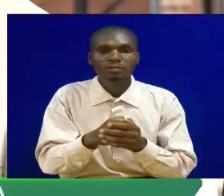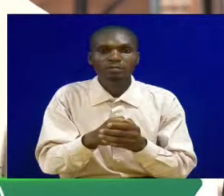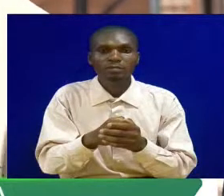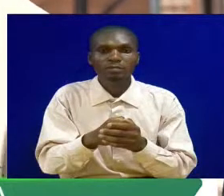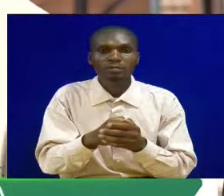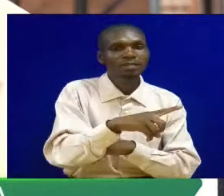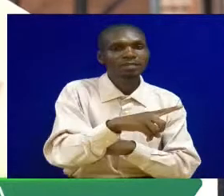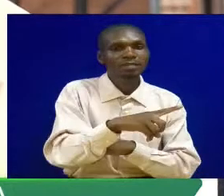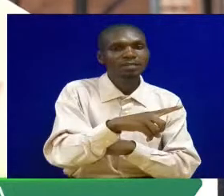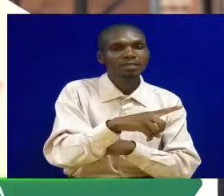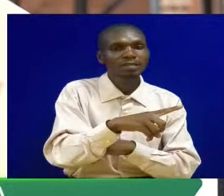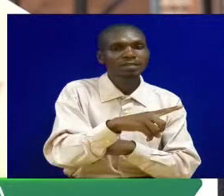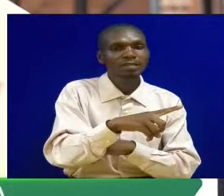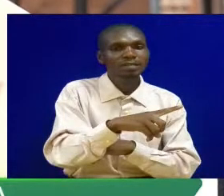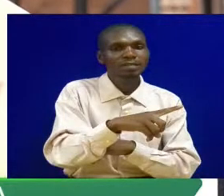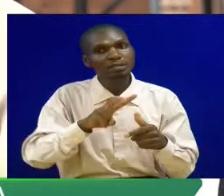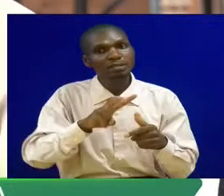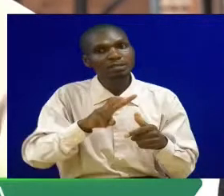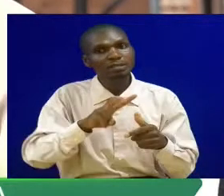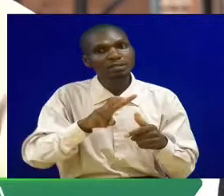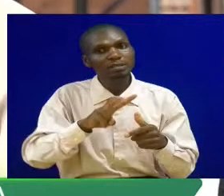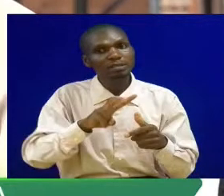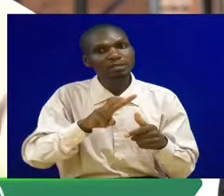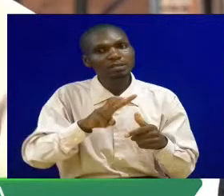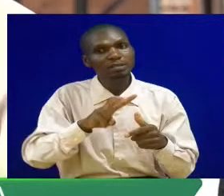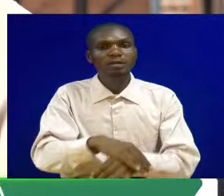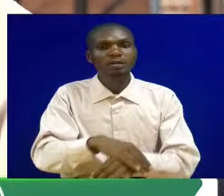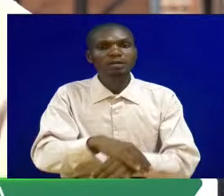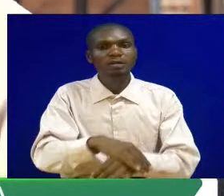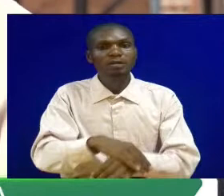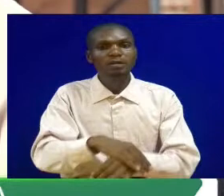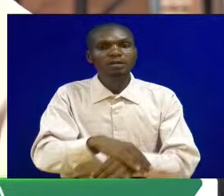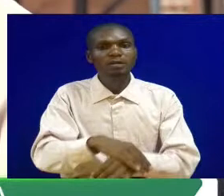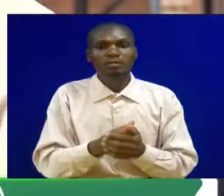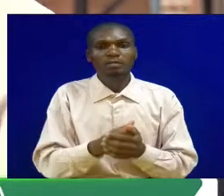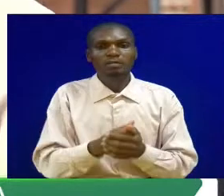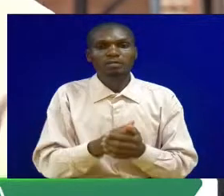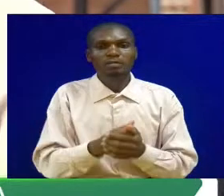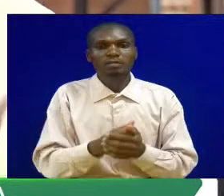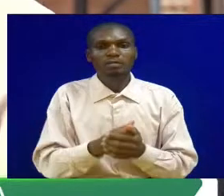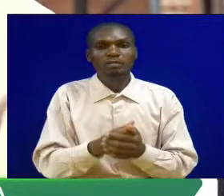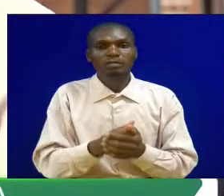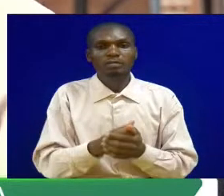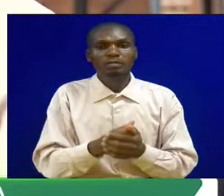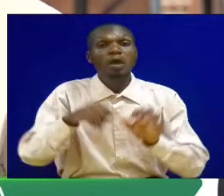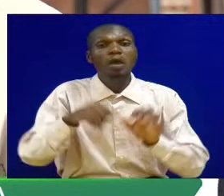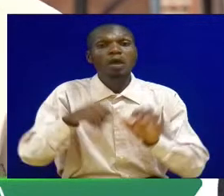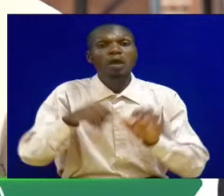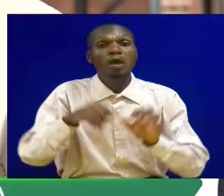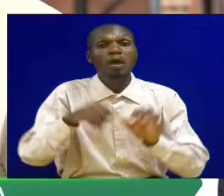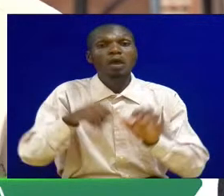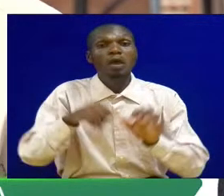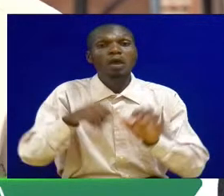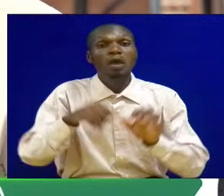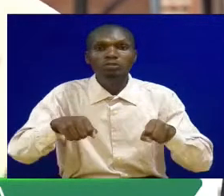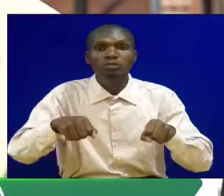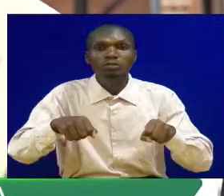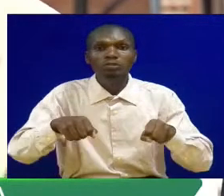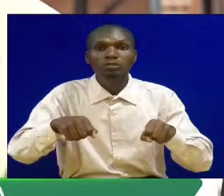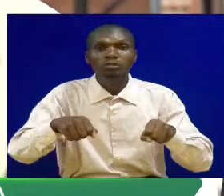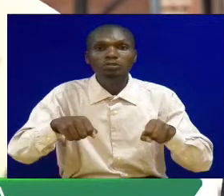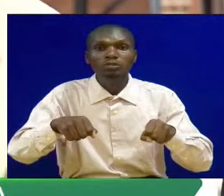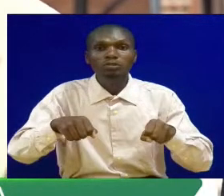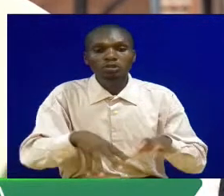are retrieved. We have also agreed that within 14 days they should be able to remove that avalanche